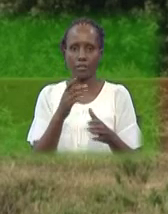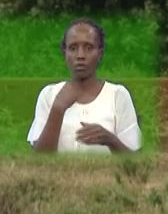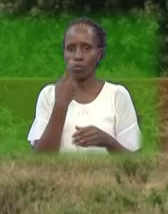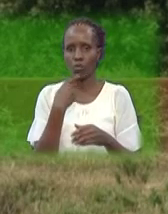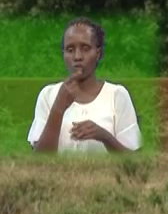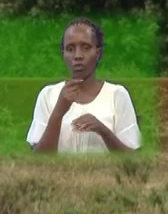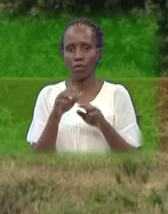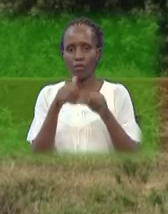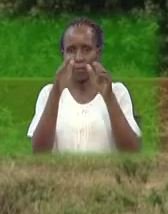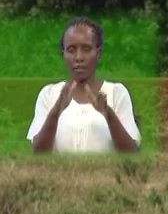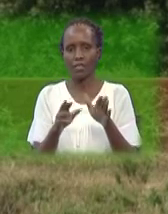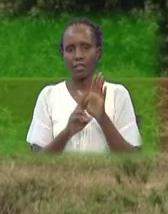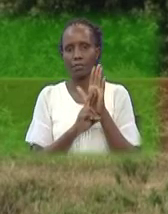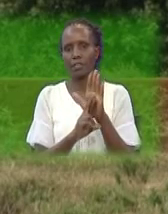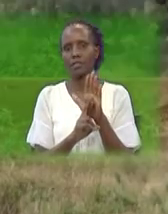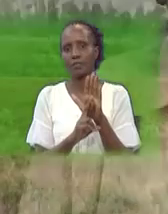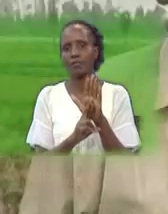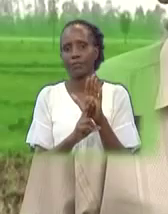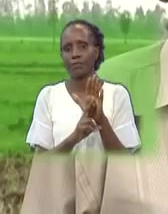farmers' representatives.